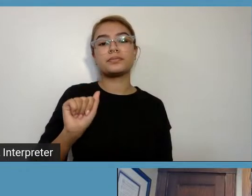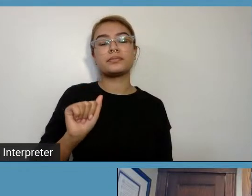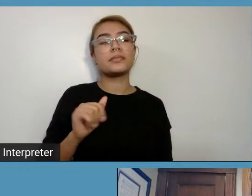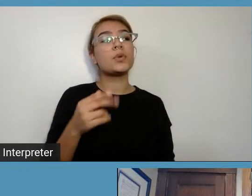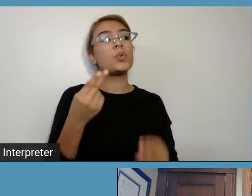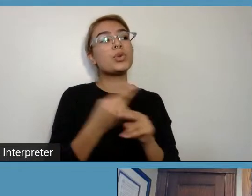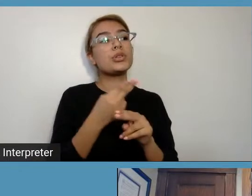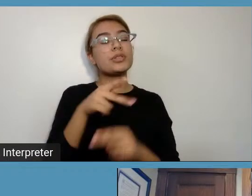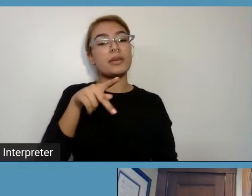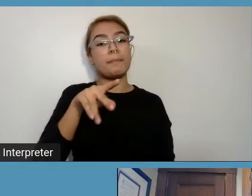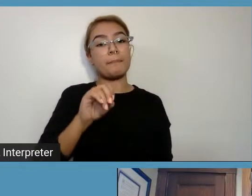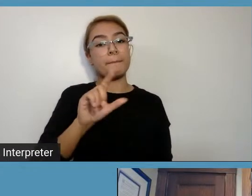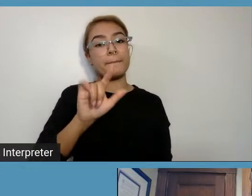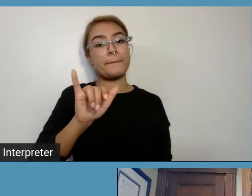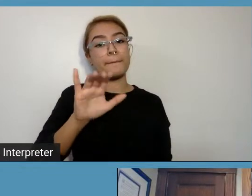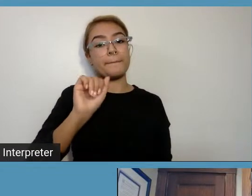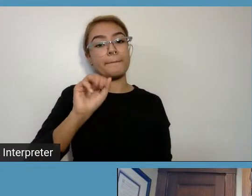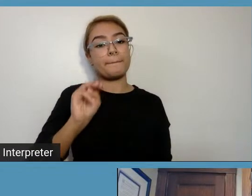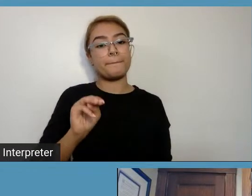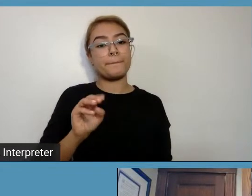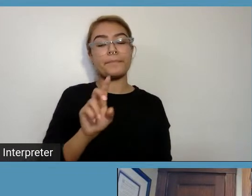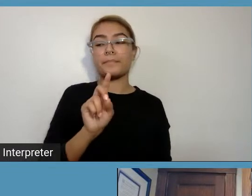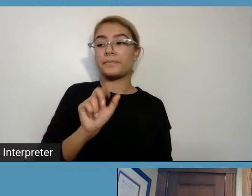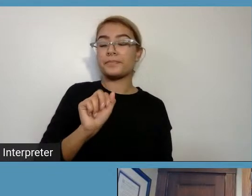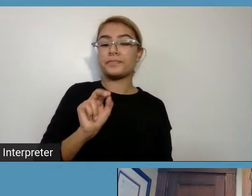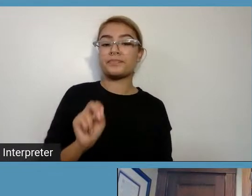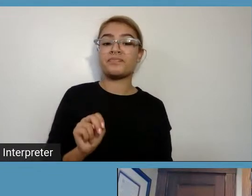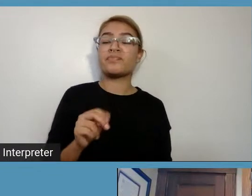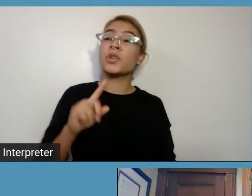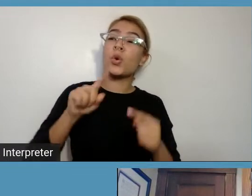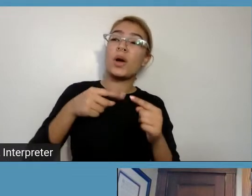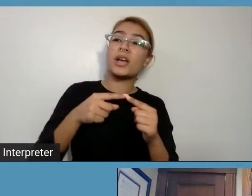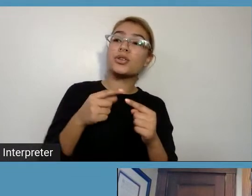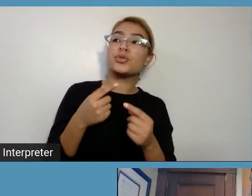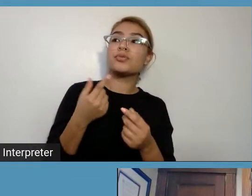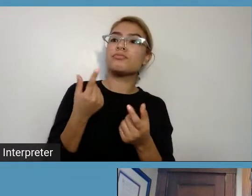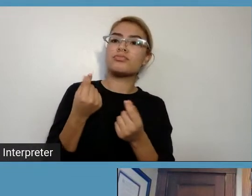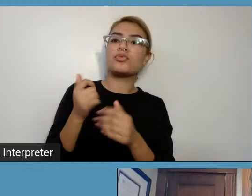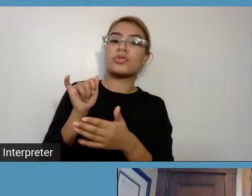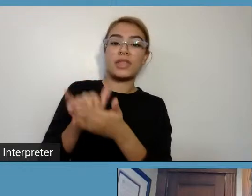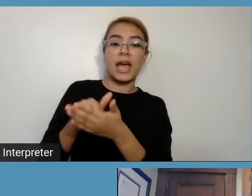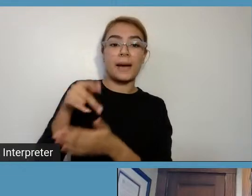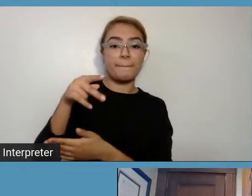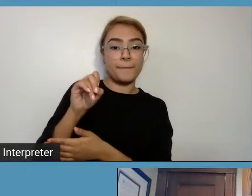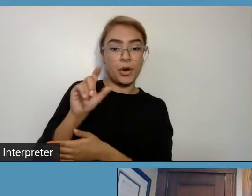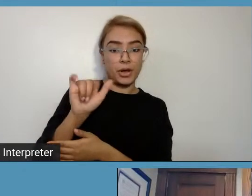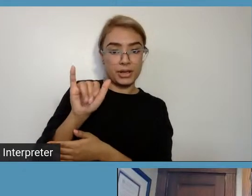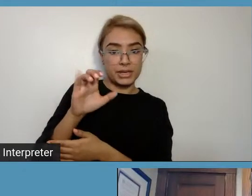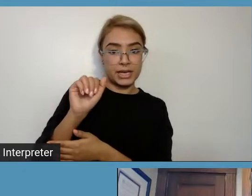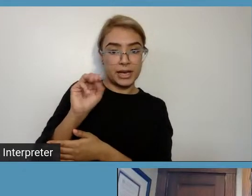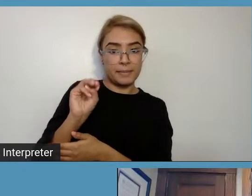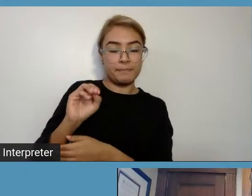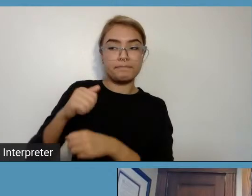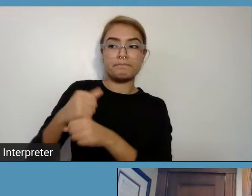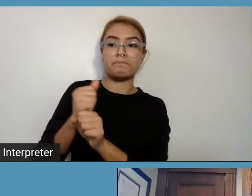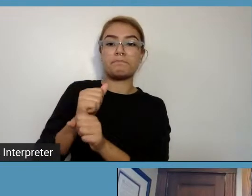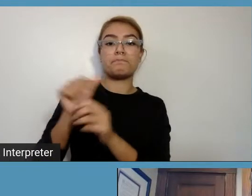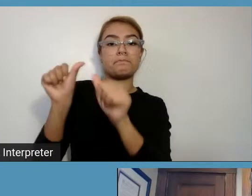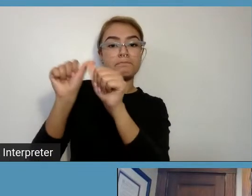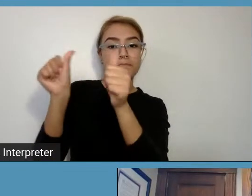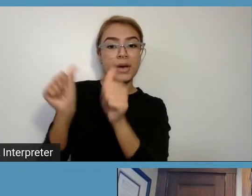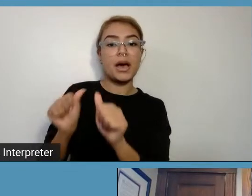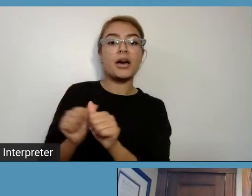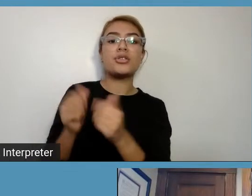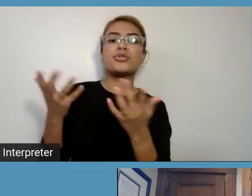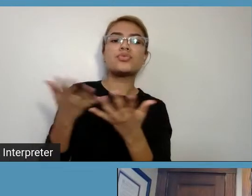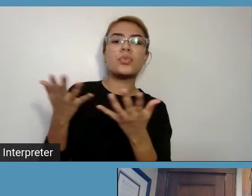Okay. Mhm. Very great. And so then when you do that, you've got the Polycam that creates the models. And what is the